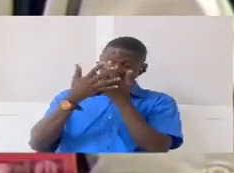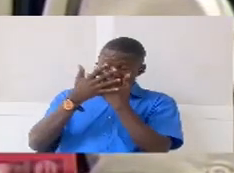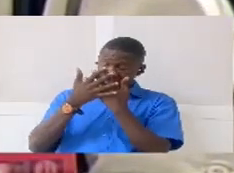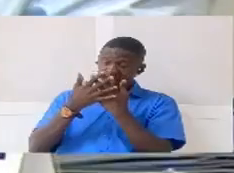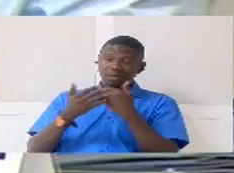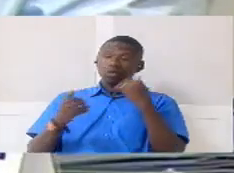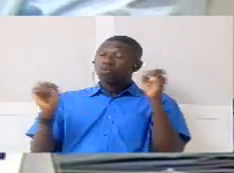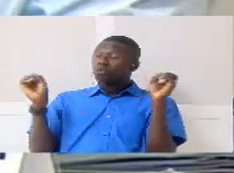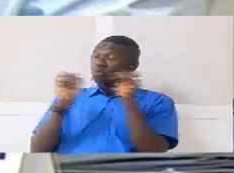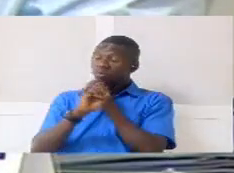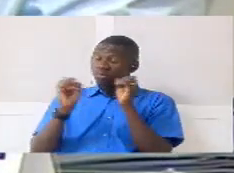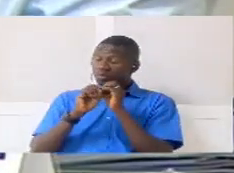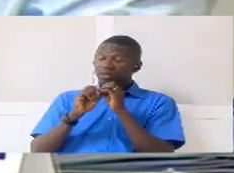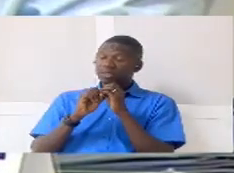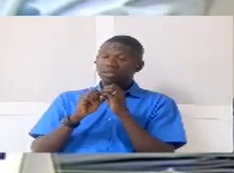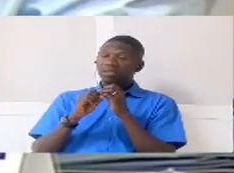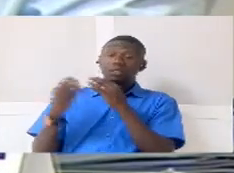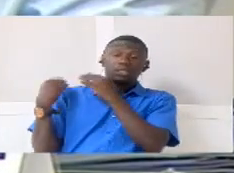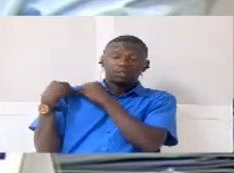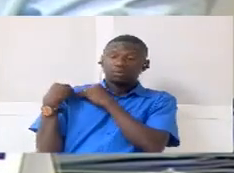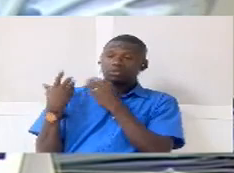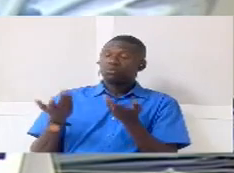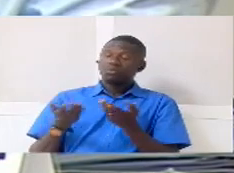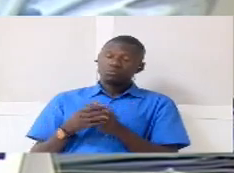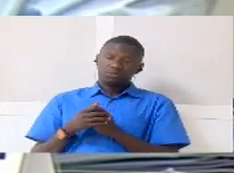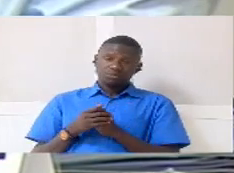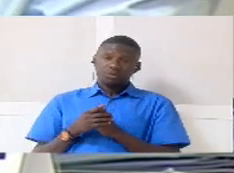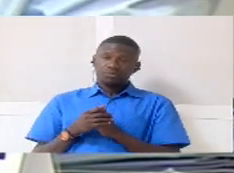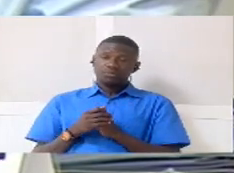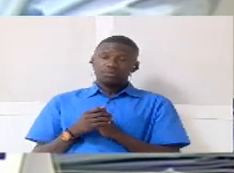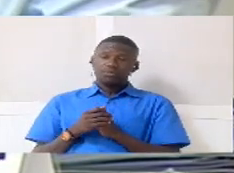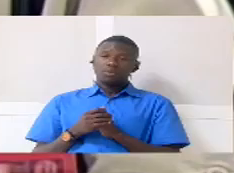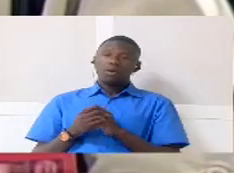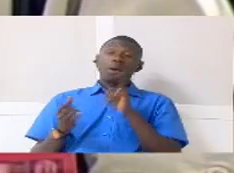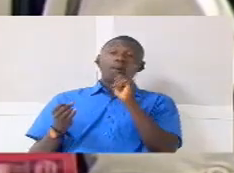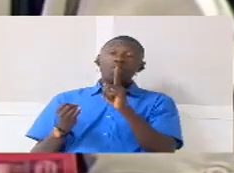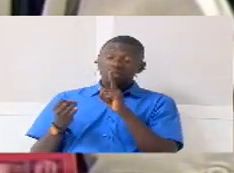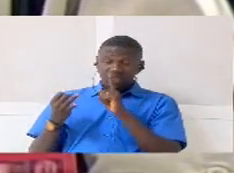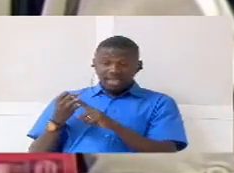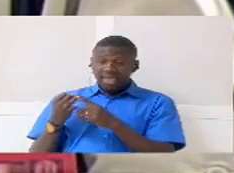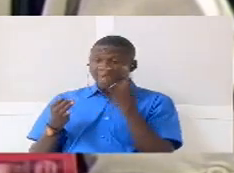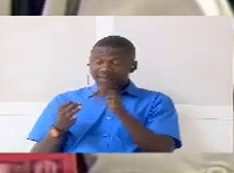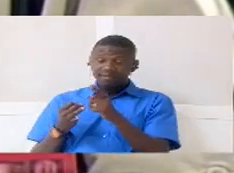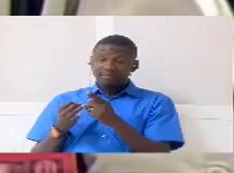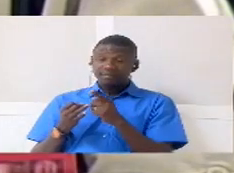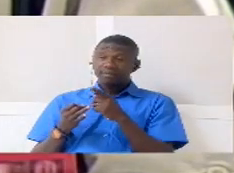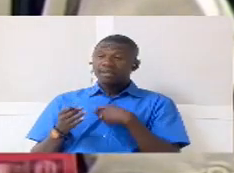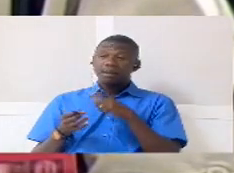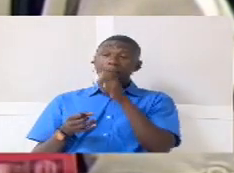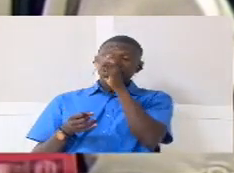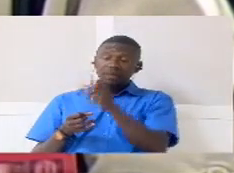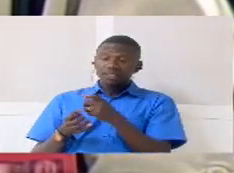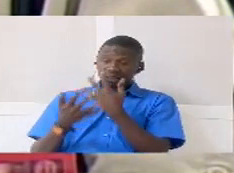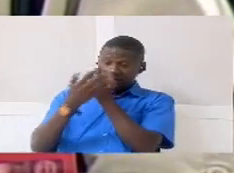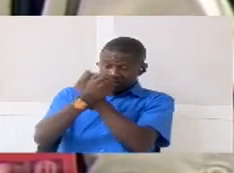Yes, but when it came to escapes, all of you would be responsible. Bare ninkano kata kasola nko kanota oto melu bebe